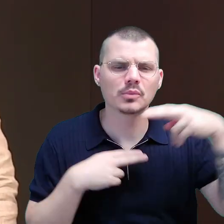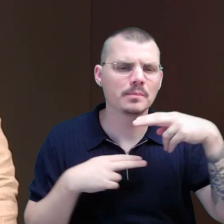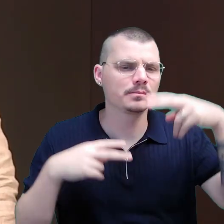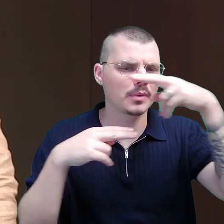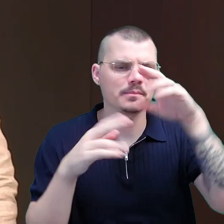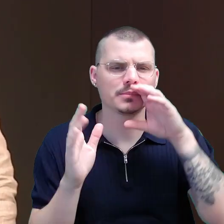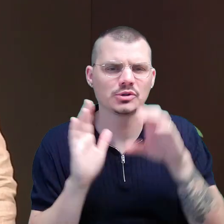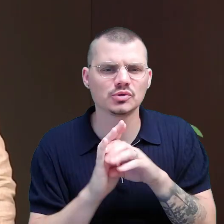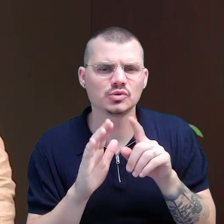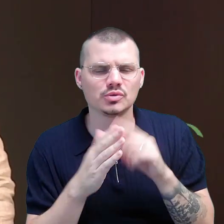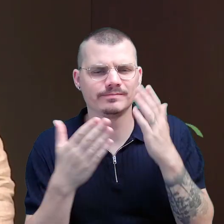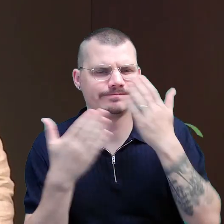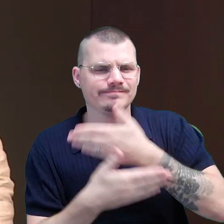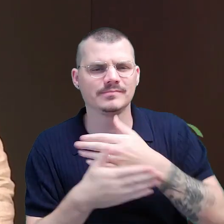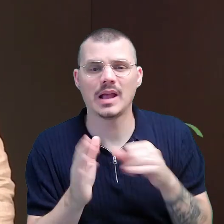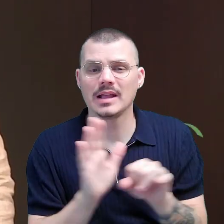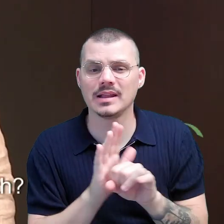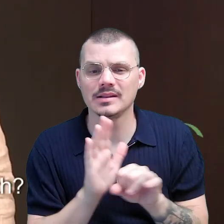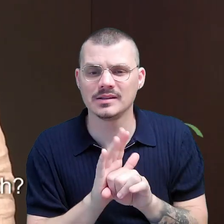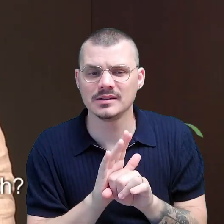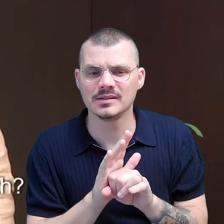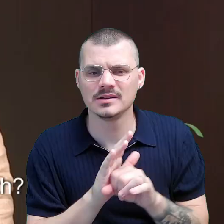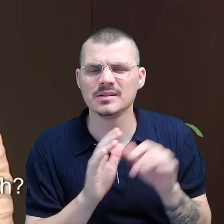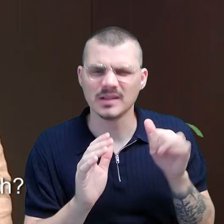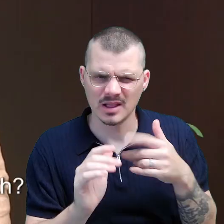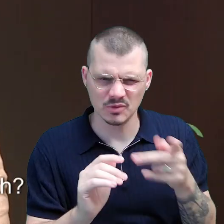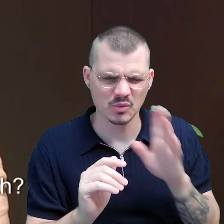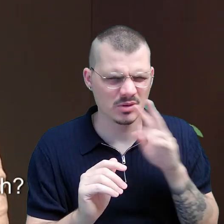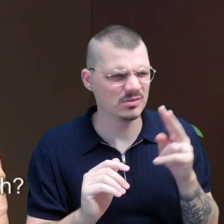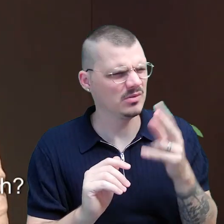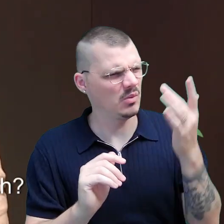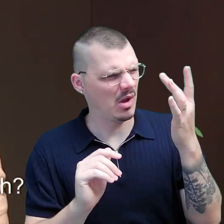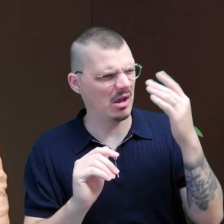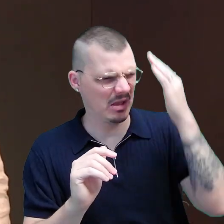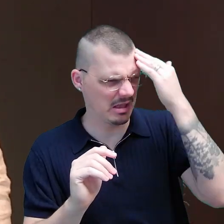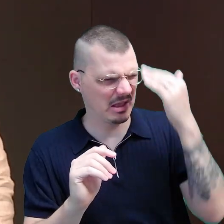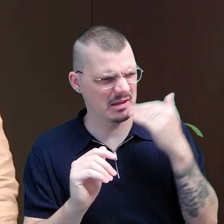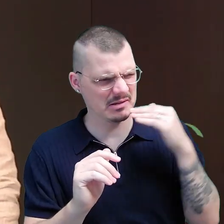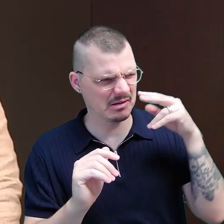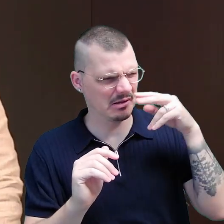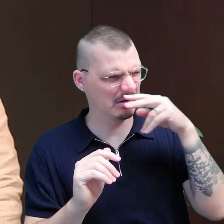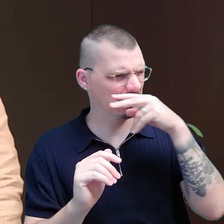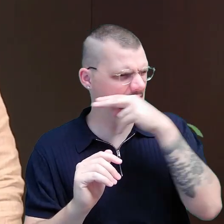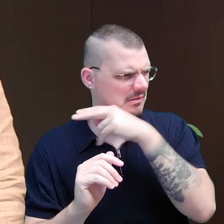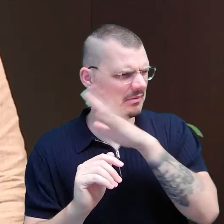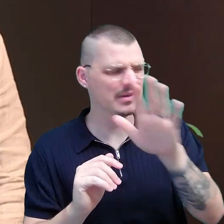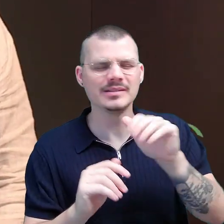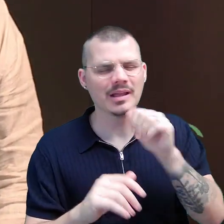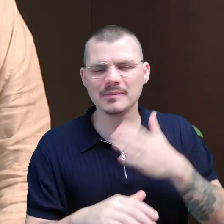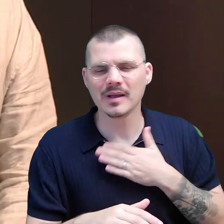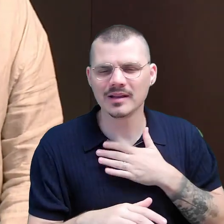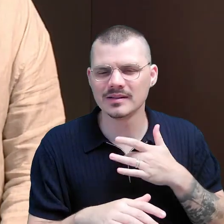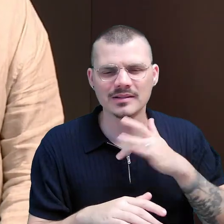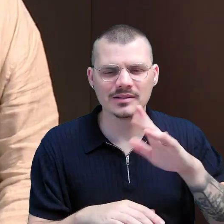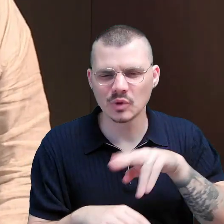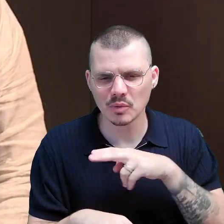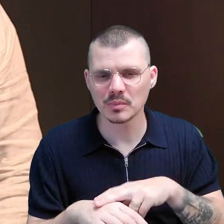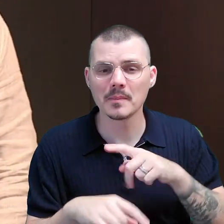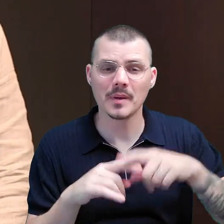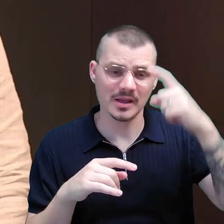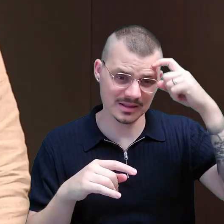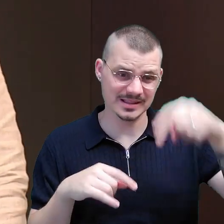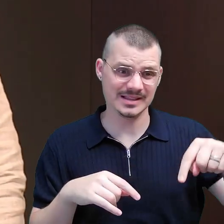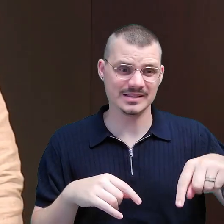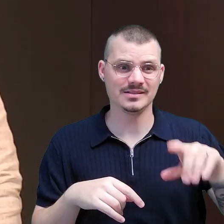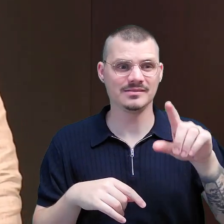identities. So in case you're wondering, do you normally cut people's heads in half, Ruth? No, I do not do that. But for the purpose of a